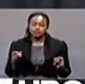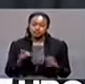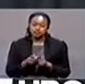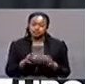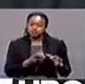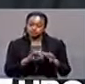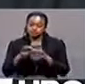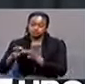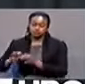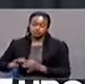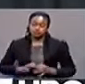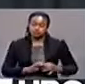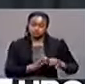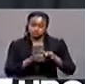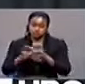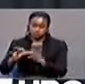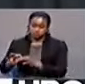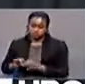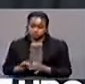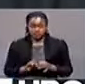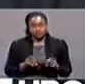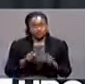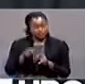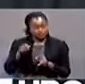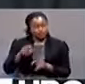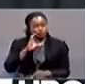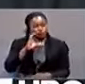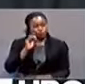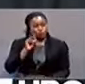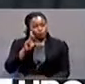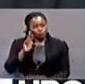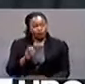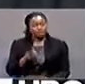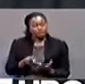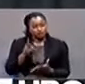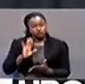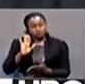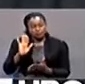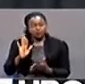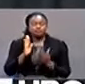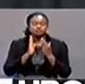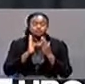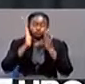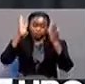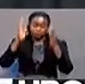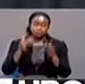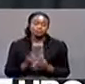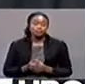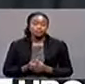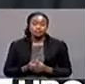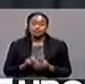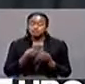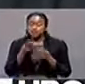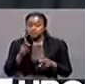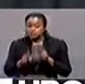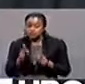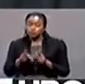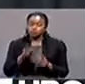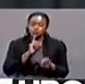solidarity. And those were the core values of the Archbishop. Many have already